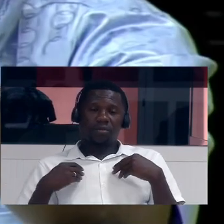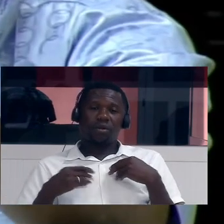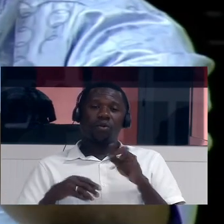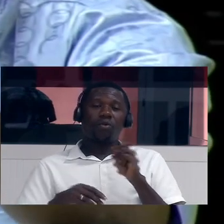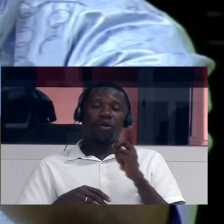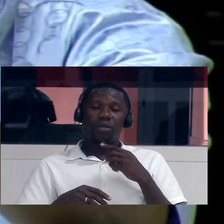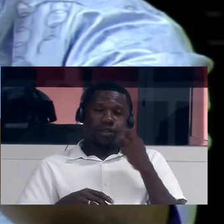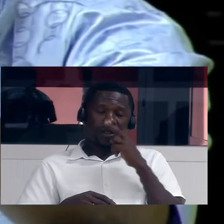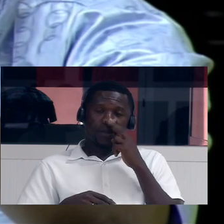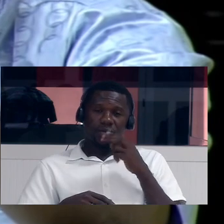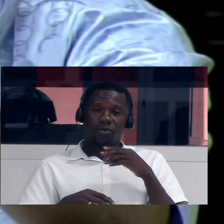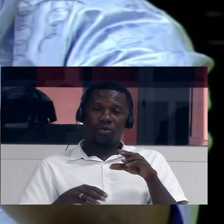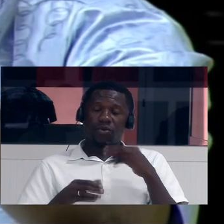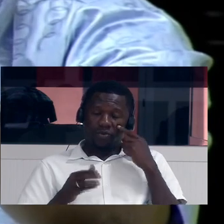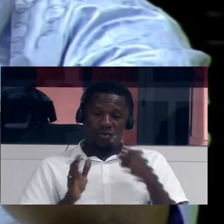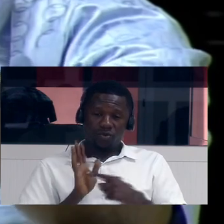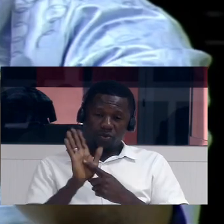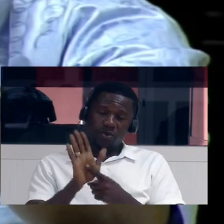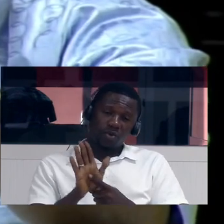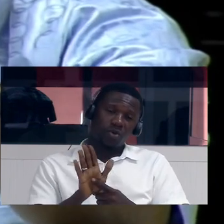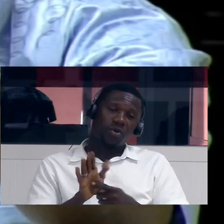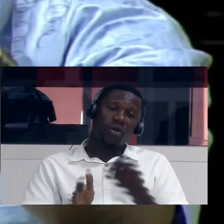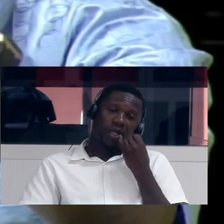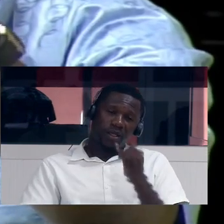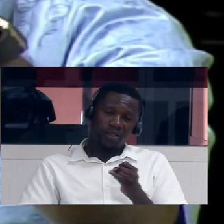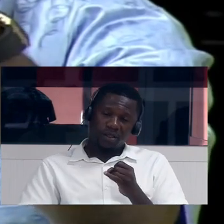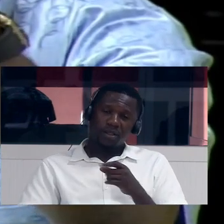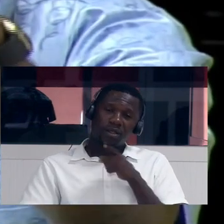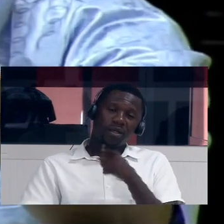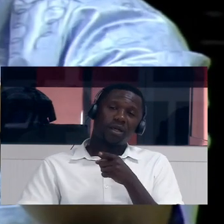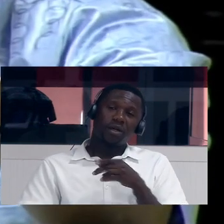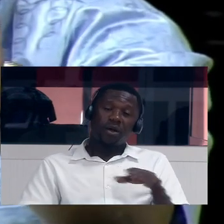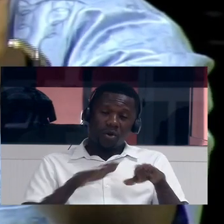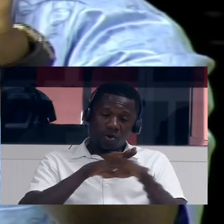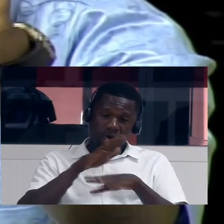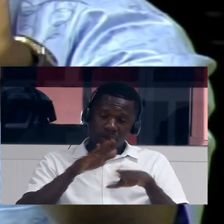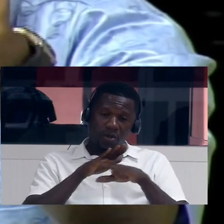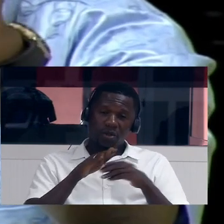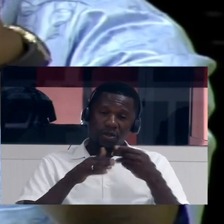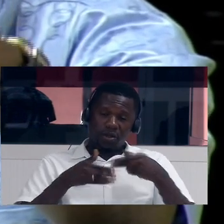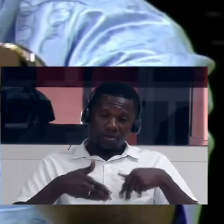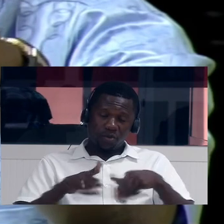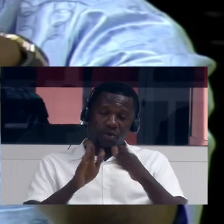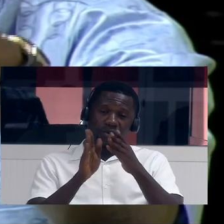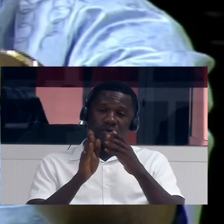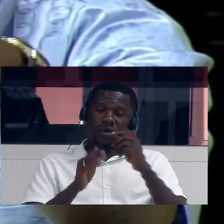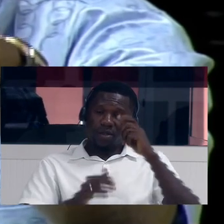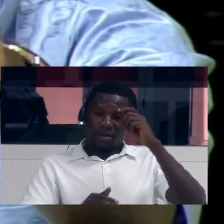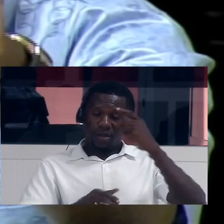trying to establish is that under the procedures of the Gambia Police